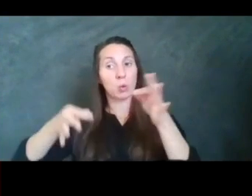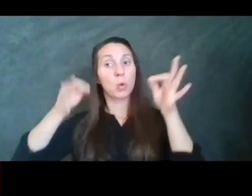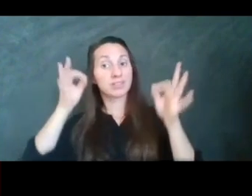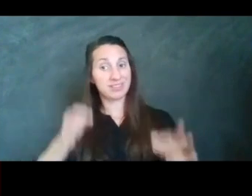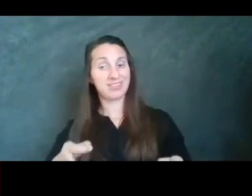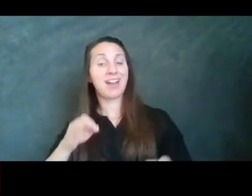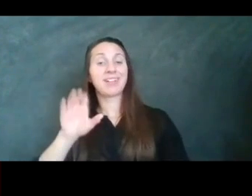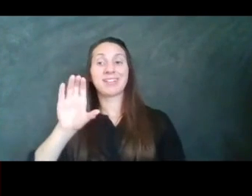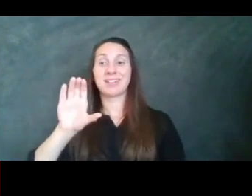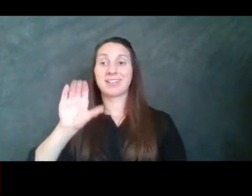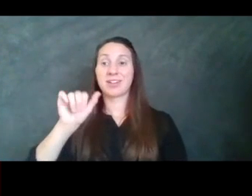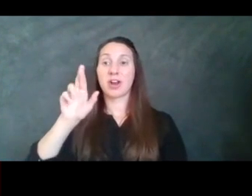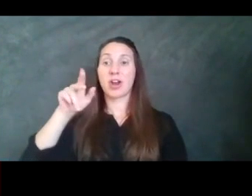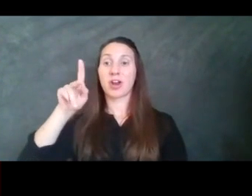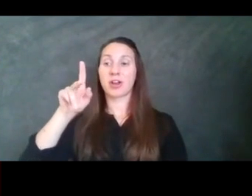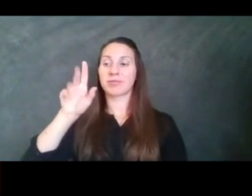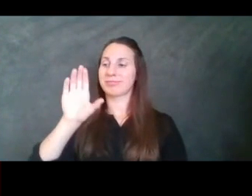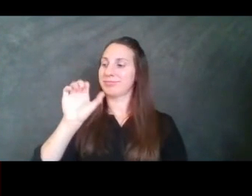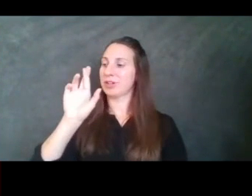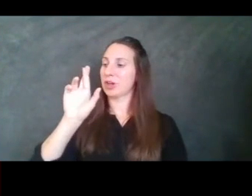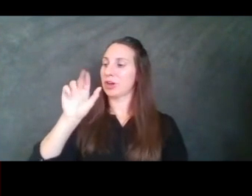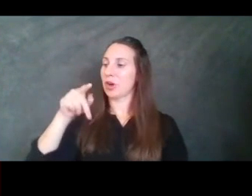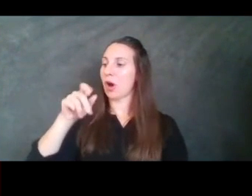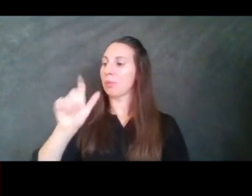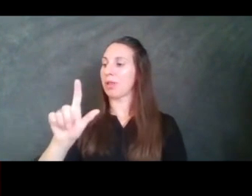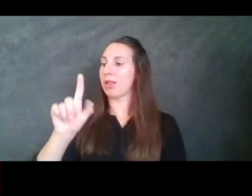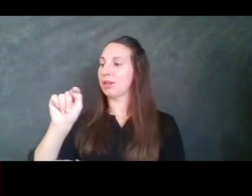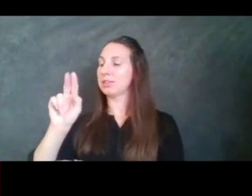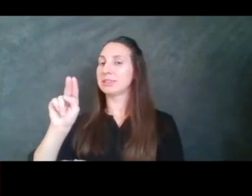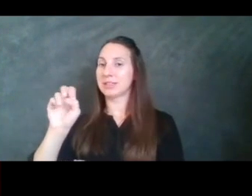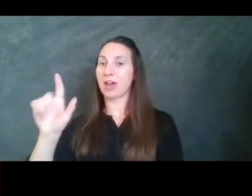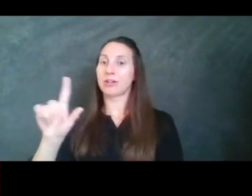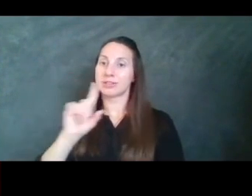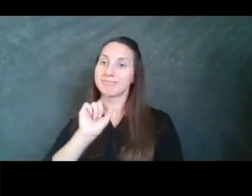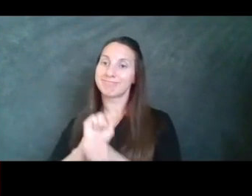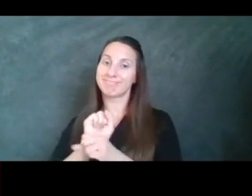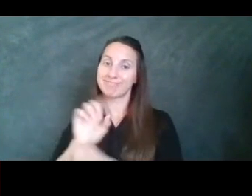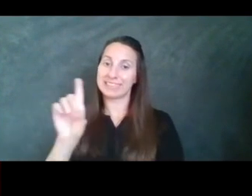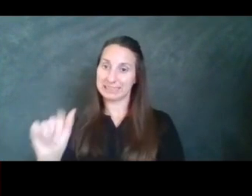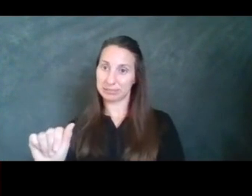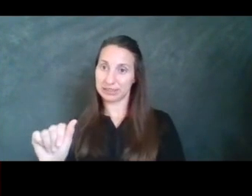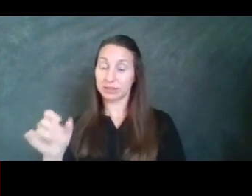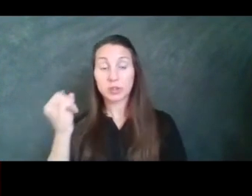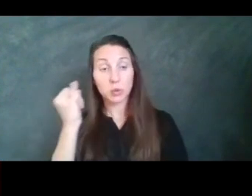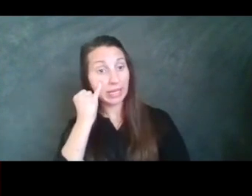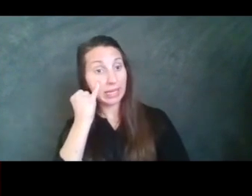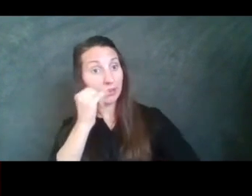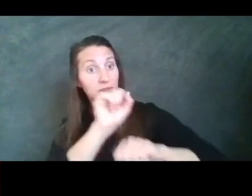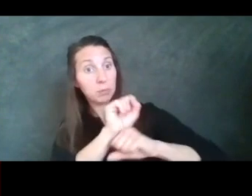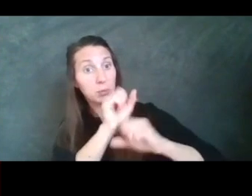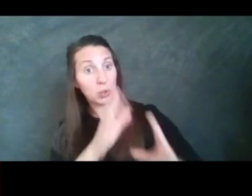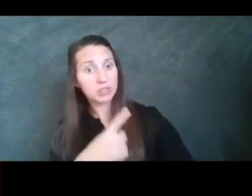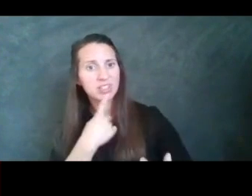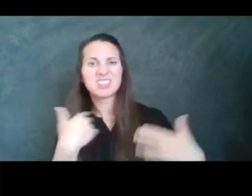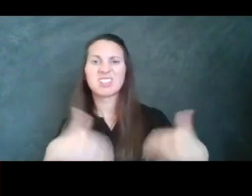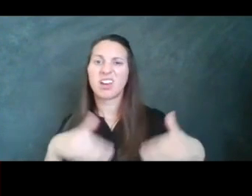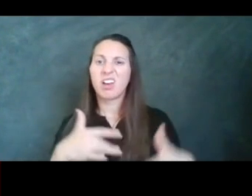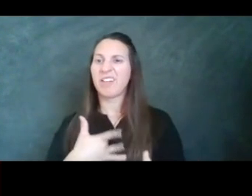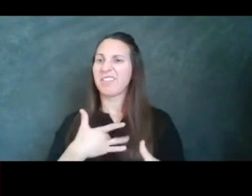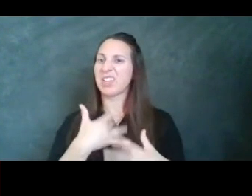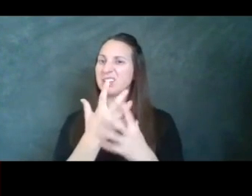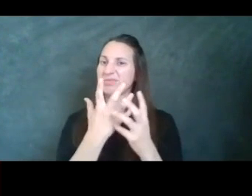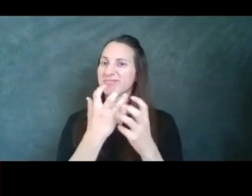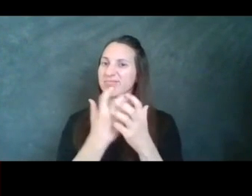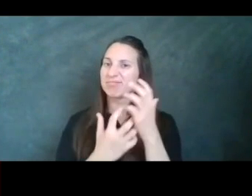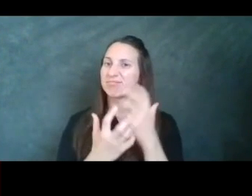employee saying, I'm getting carpal tunnel in my hands from typing so much. That is a request. That could be a request to say, I